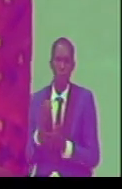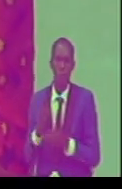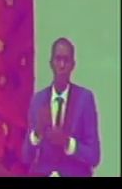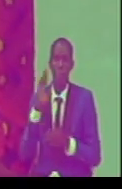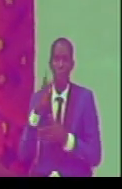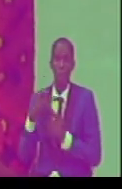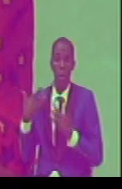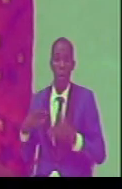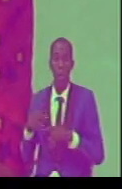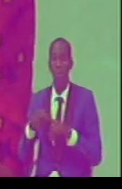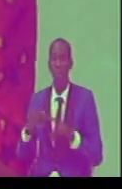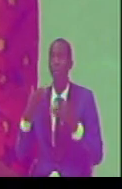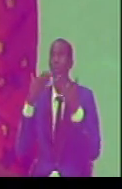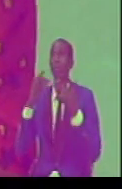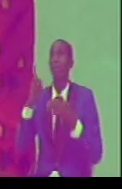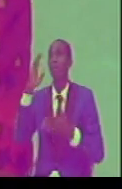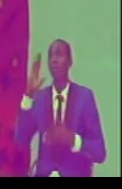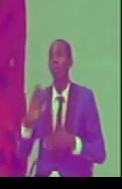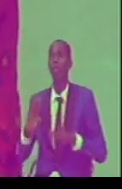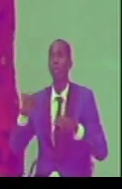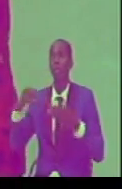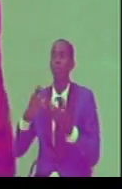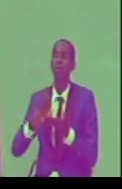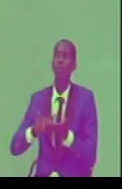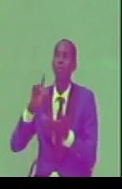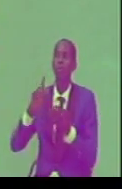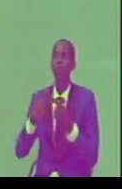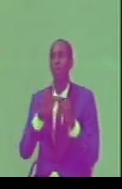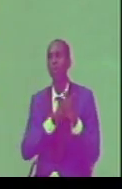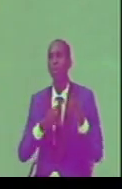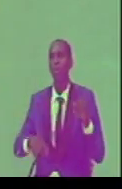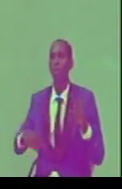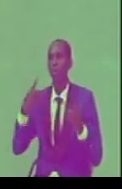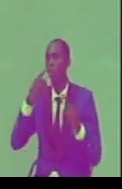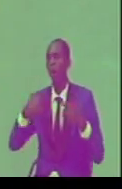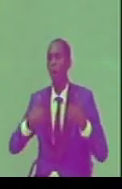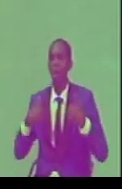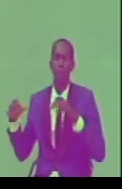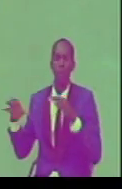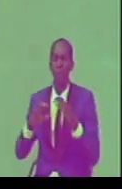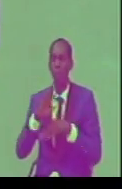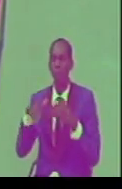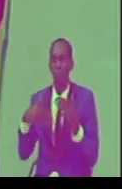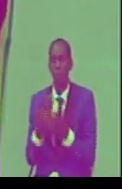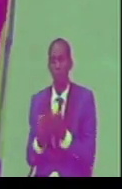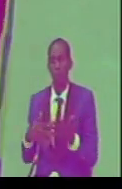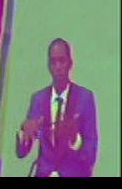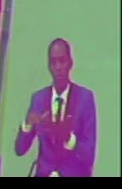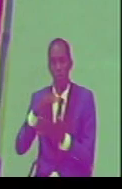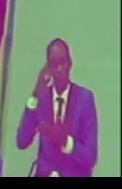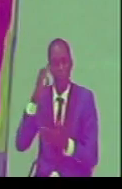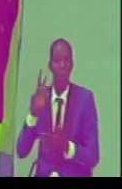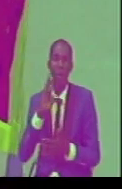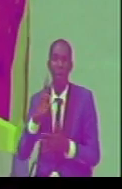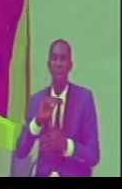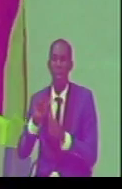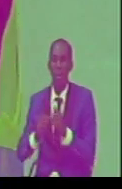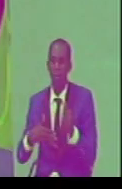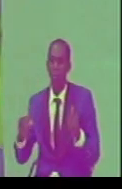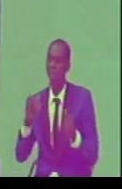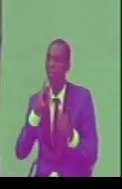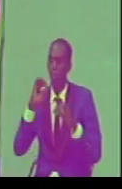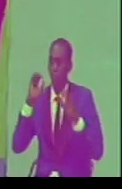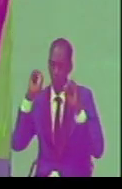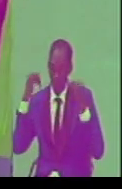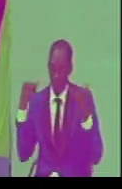in my heart. But by the grace of God, I thank God. I give glory unto the name of the Lord who has done this thing for me. Everything is all